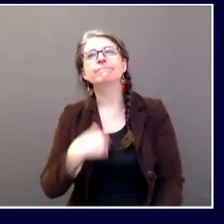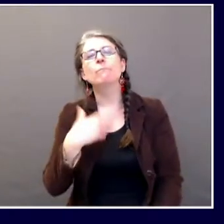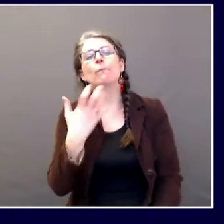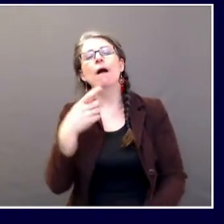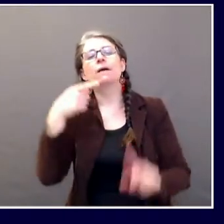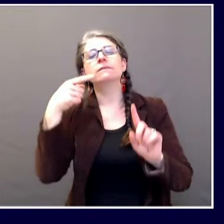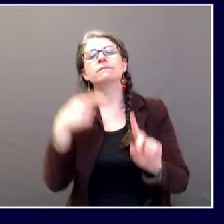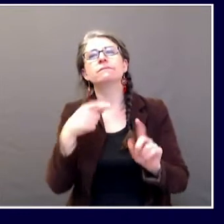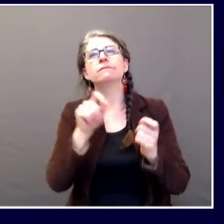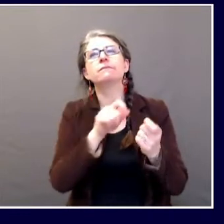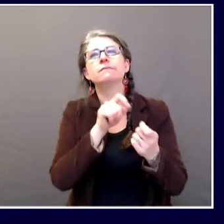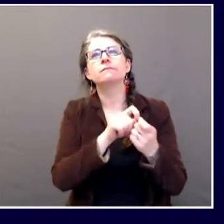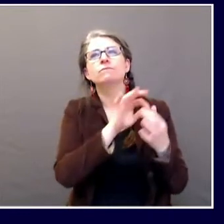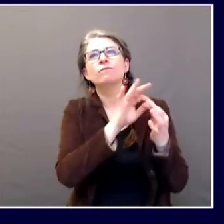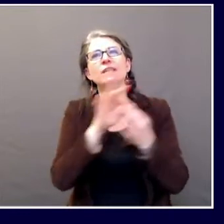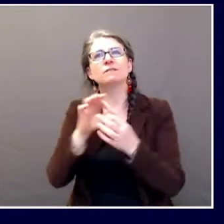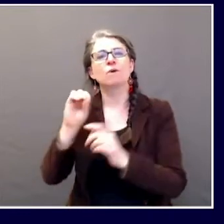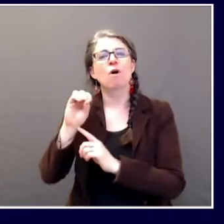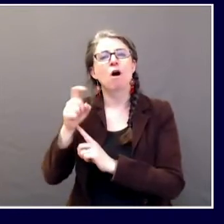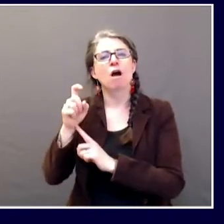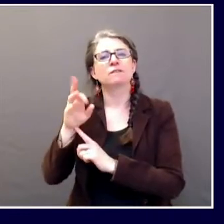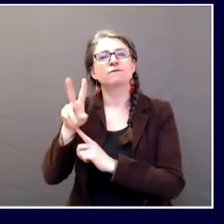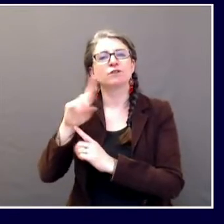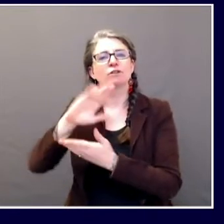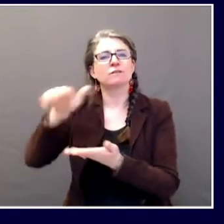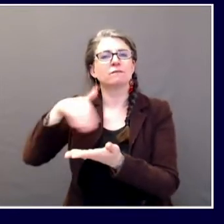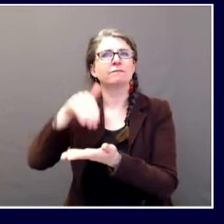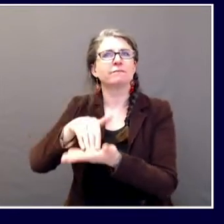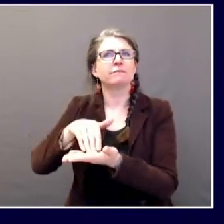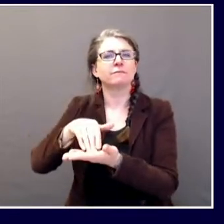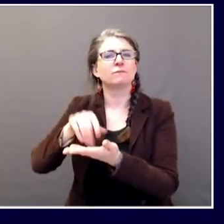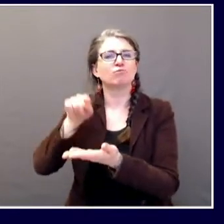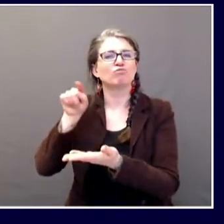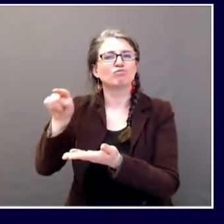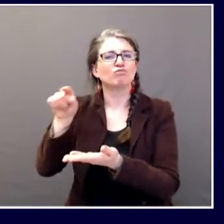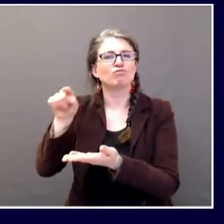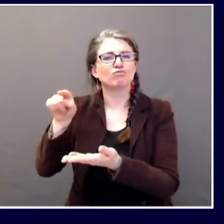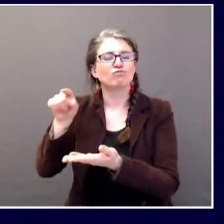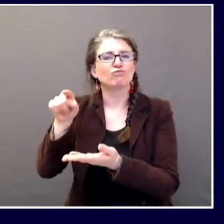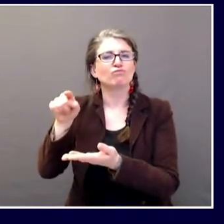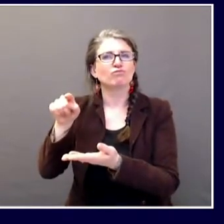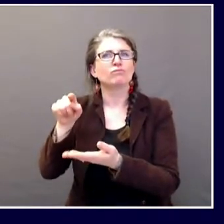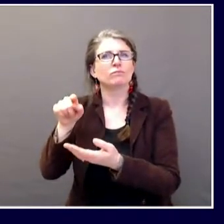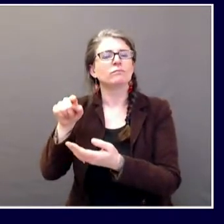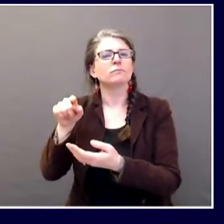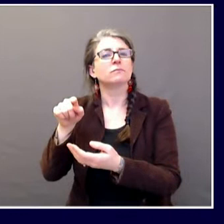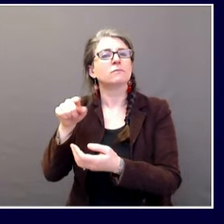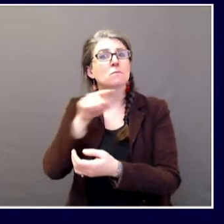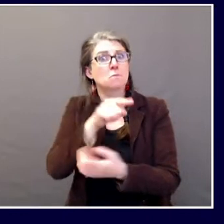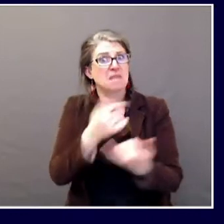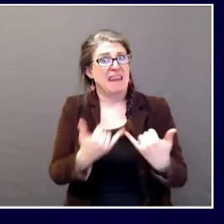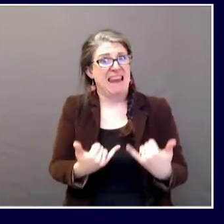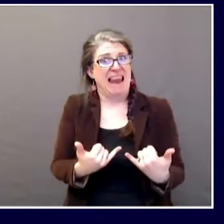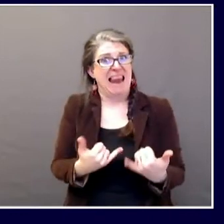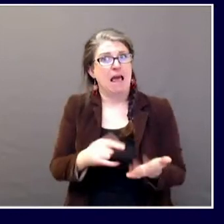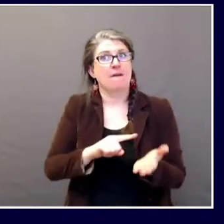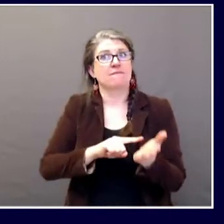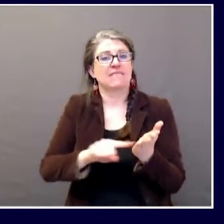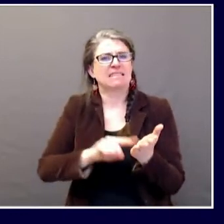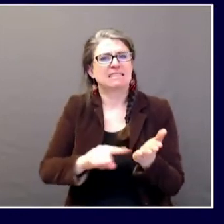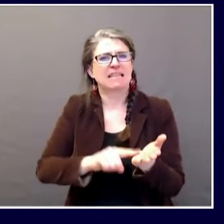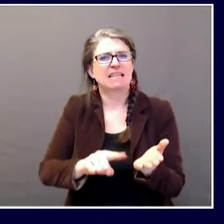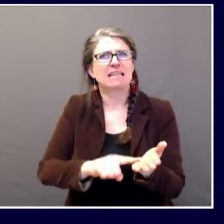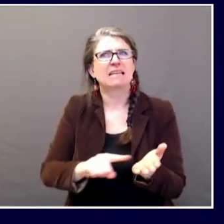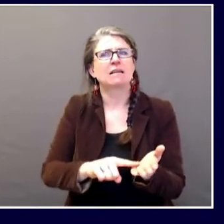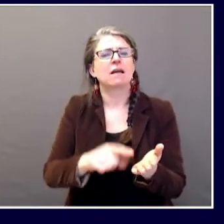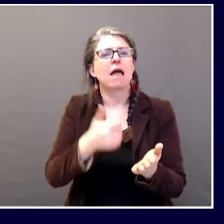Street outbreak. Is that in the midst of an investigation right now, or are there any details